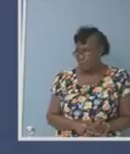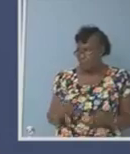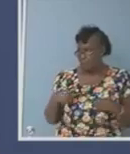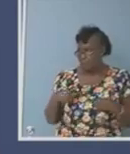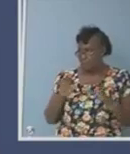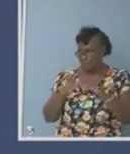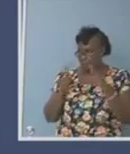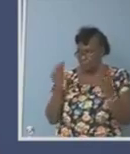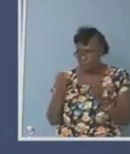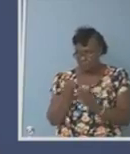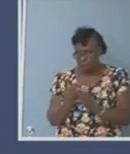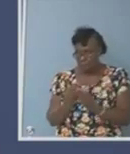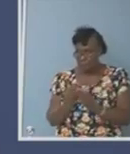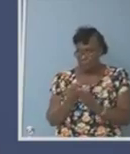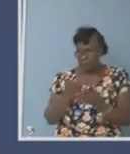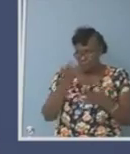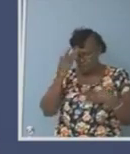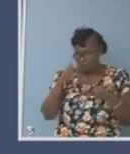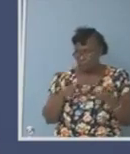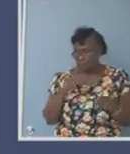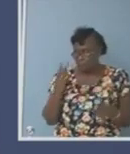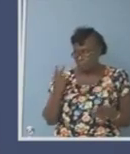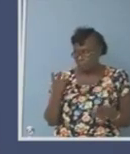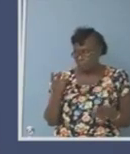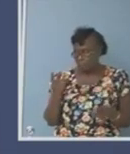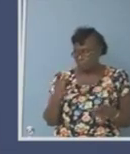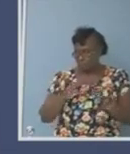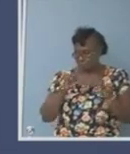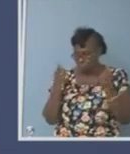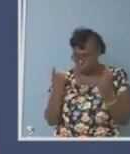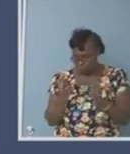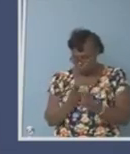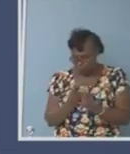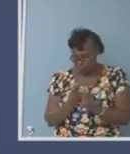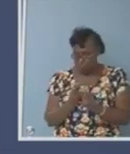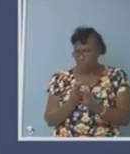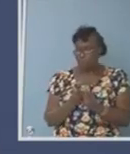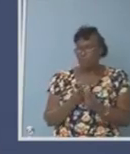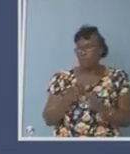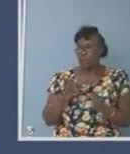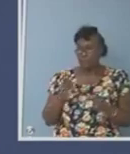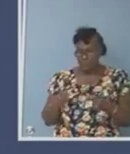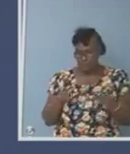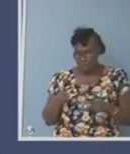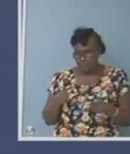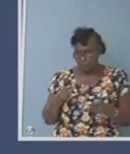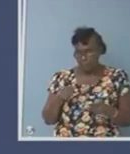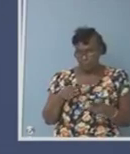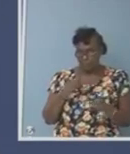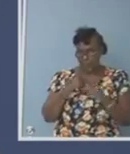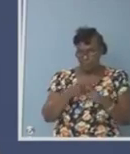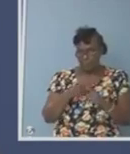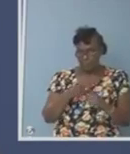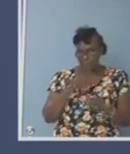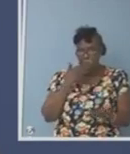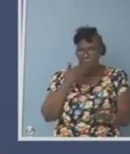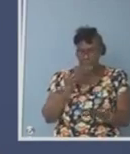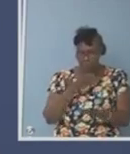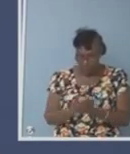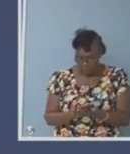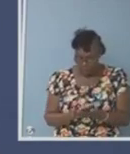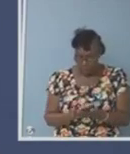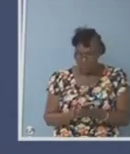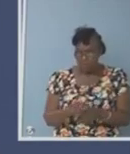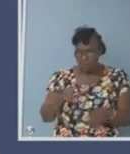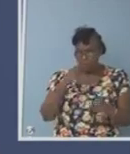patients into 2 categories: those who are positive but well, and those who are positive but very ill,